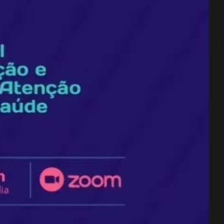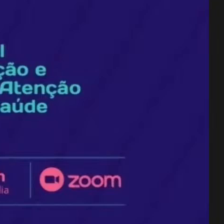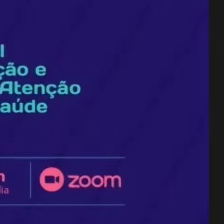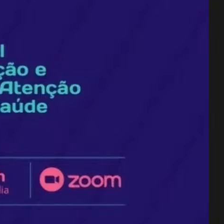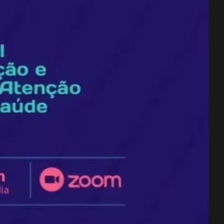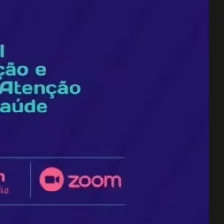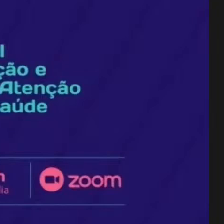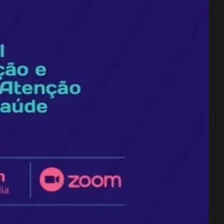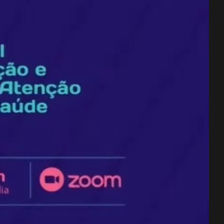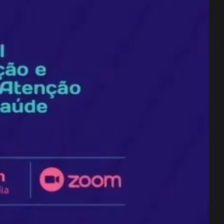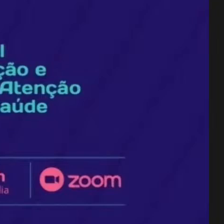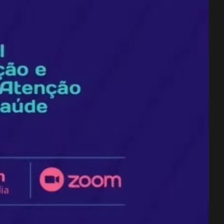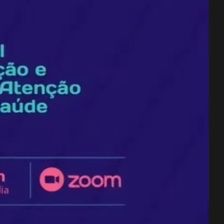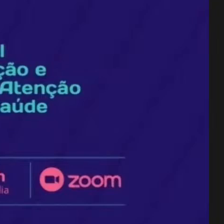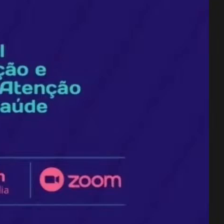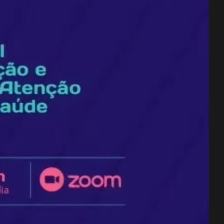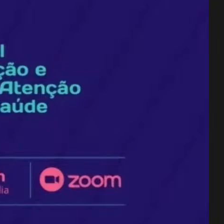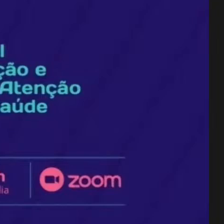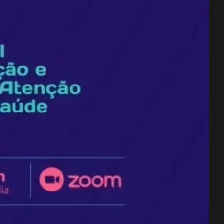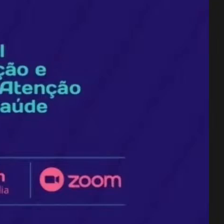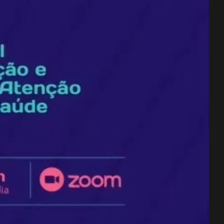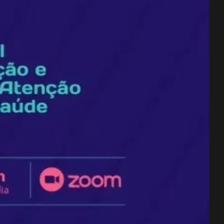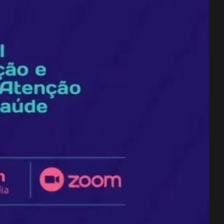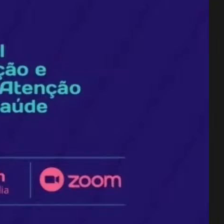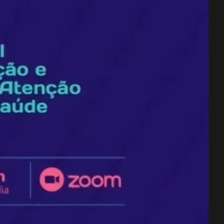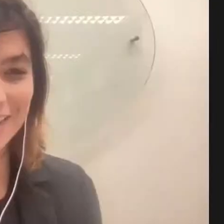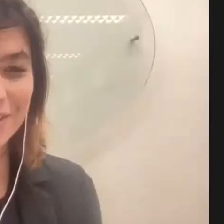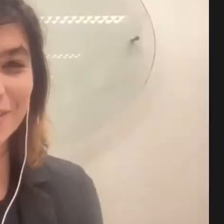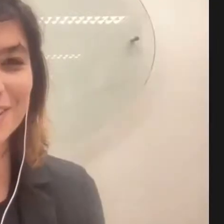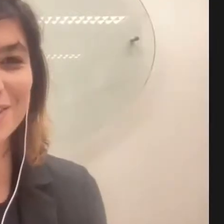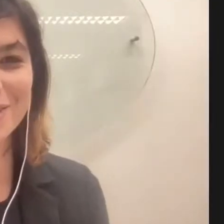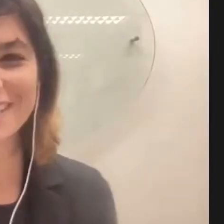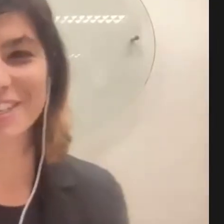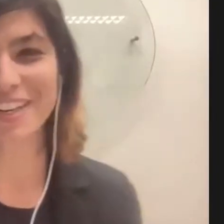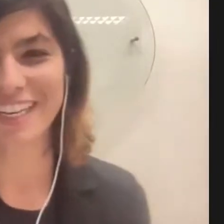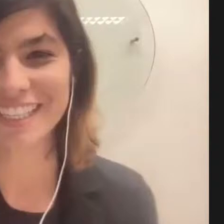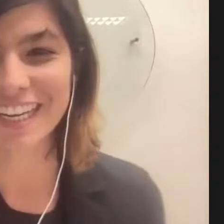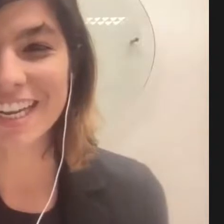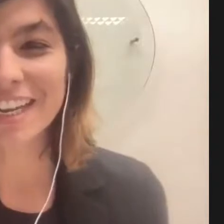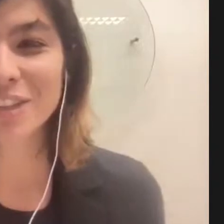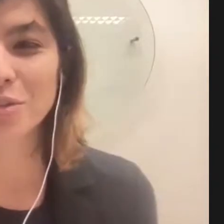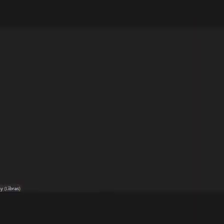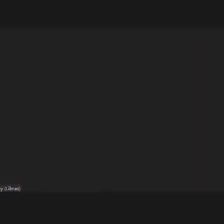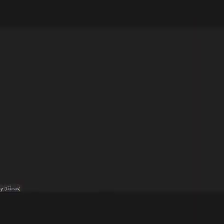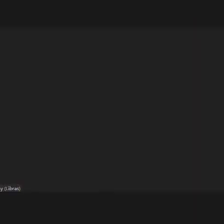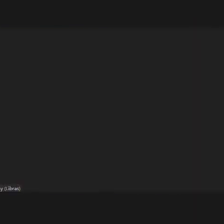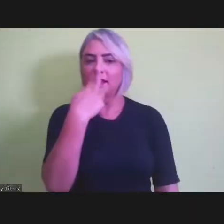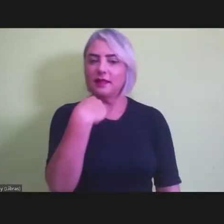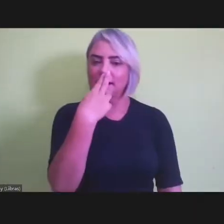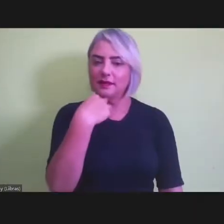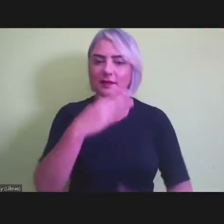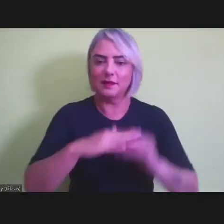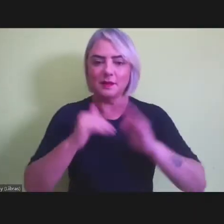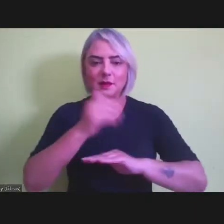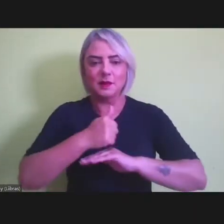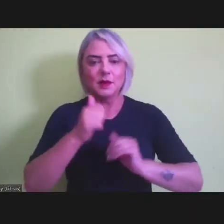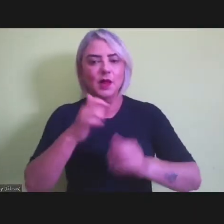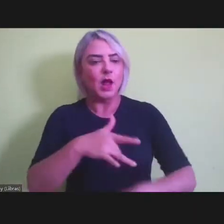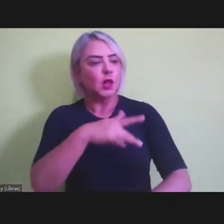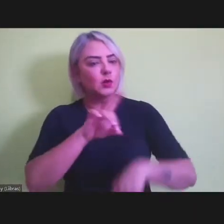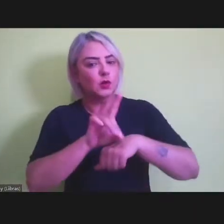Boa tarde a todas e todos que estão aqui conosco. Eu me Good chamo afternoon to all who are here with us. My name is Gisela Carrillo. I